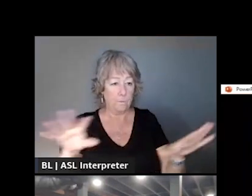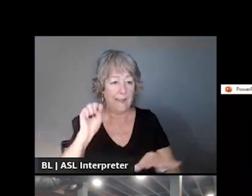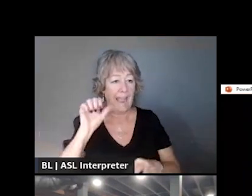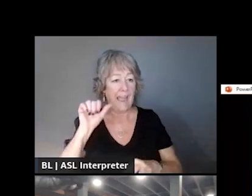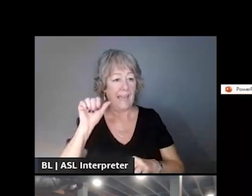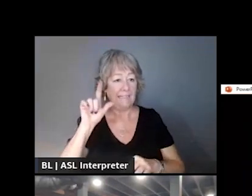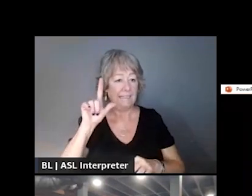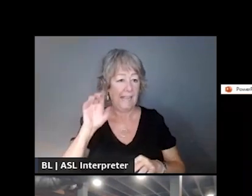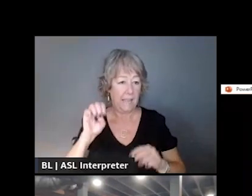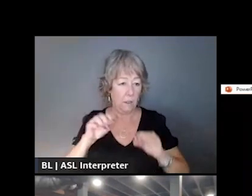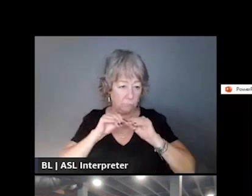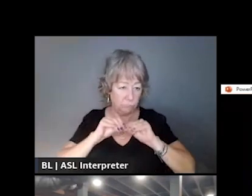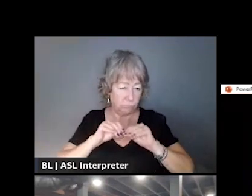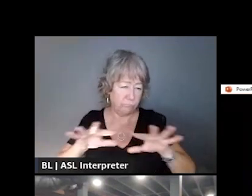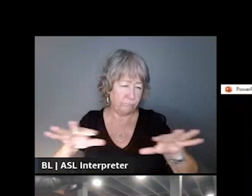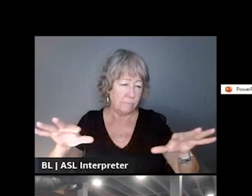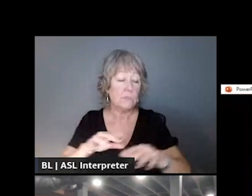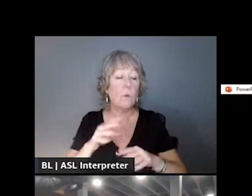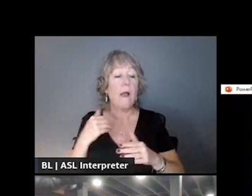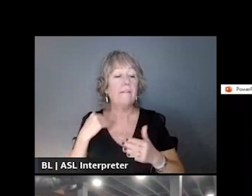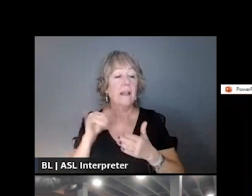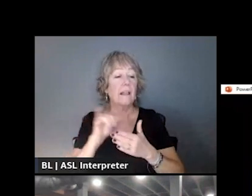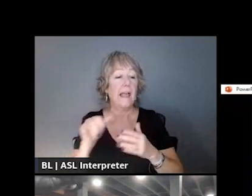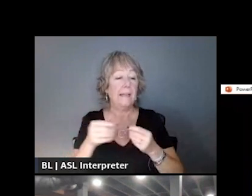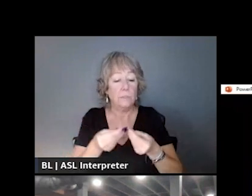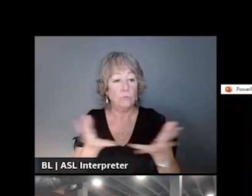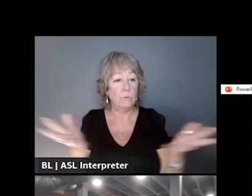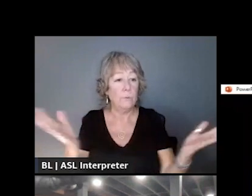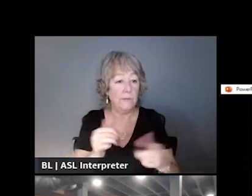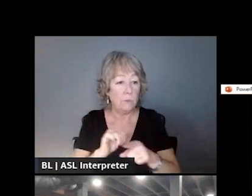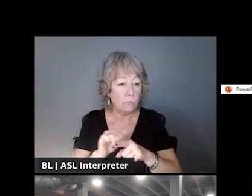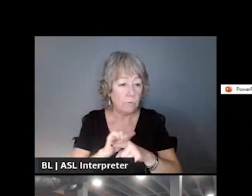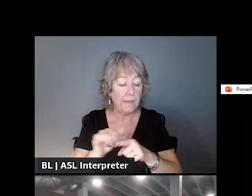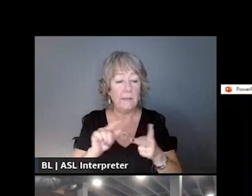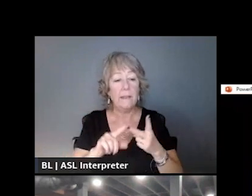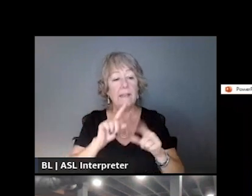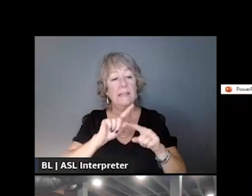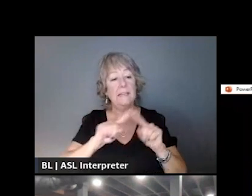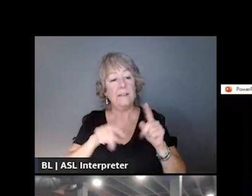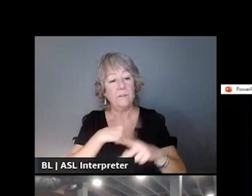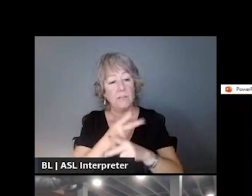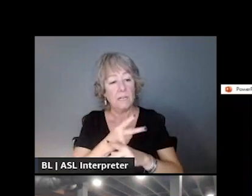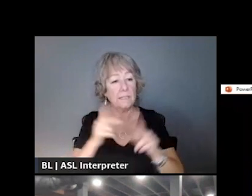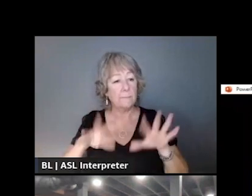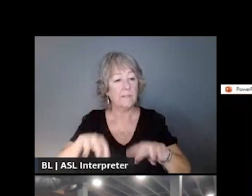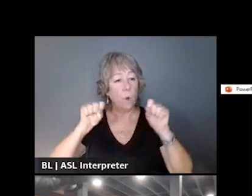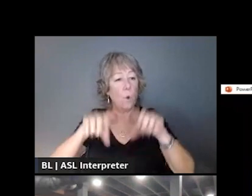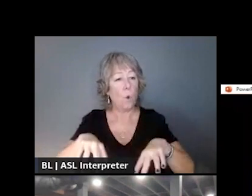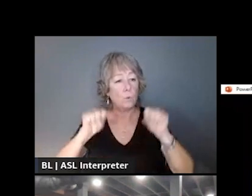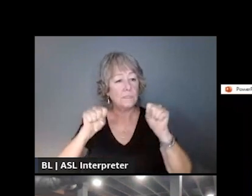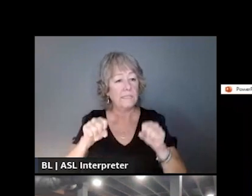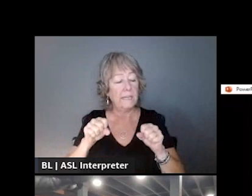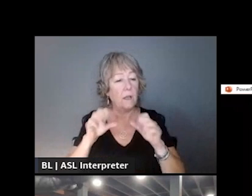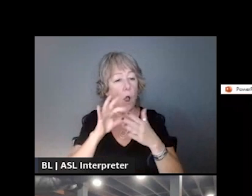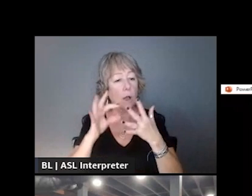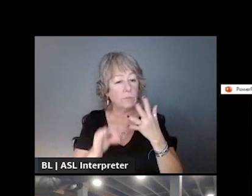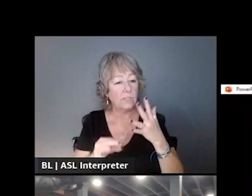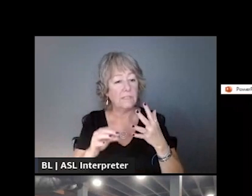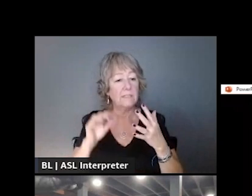So having things like distributed training and different types of hosting options, like